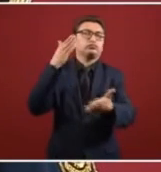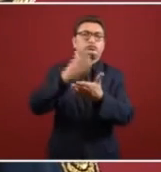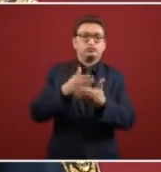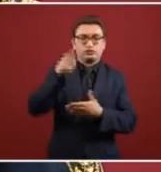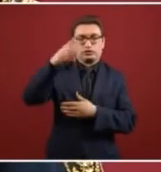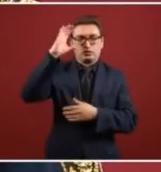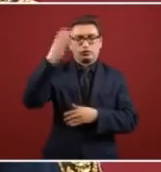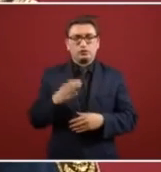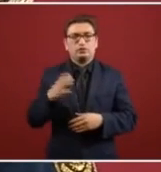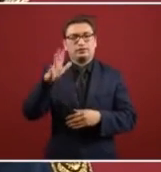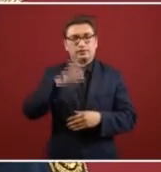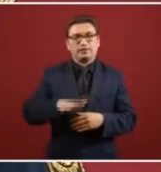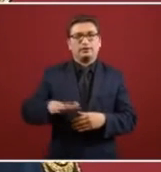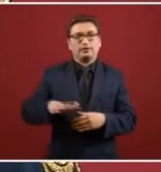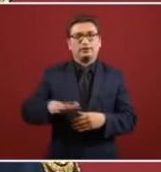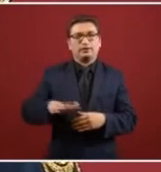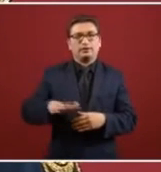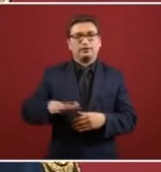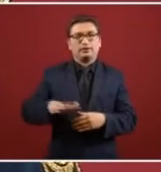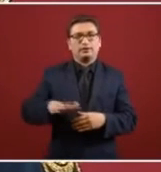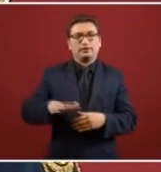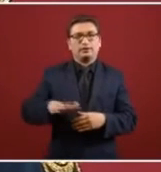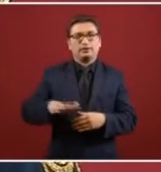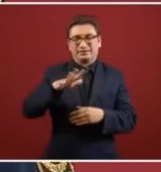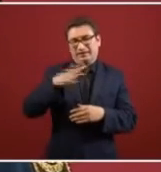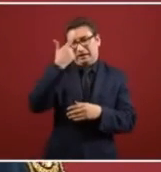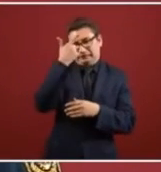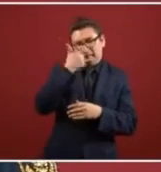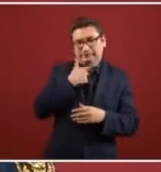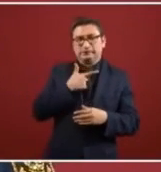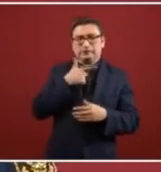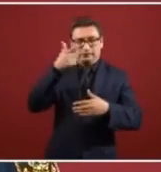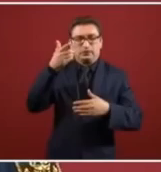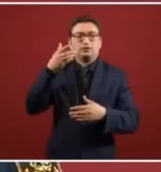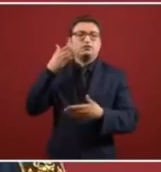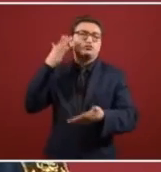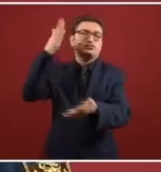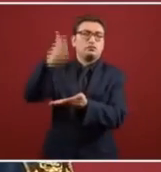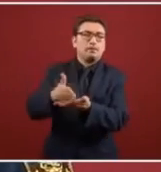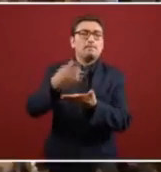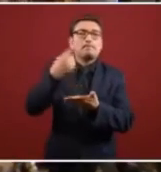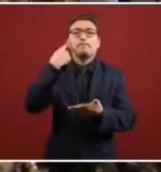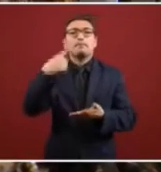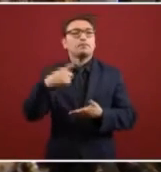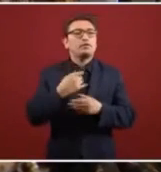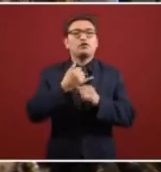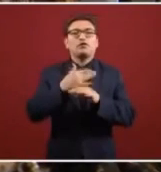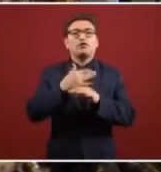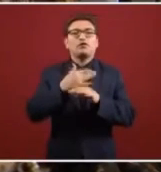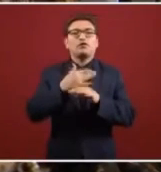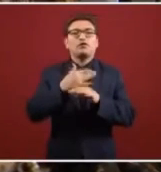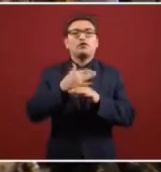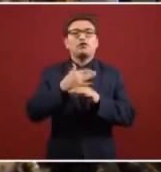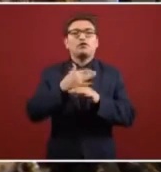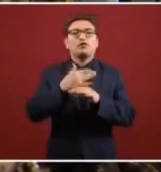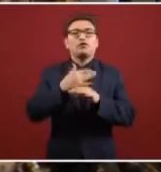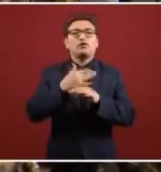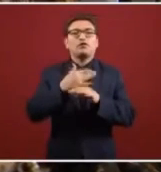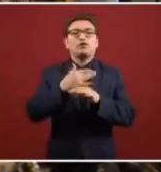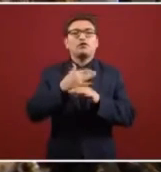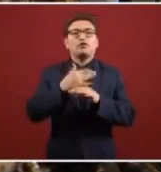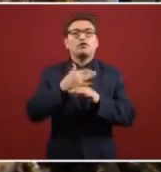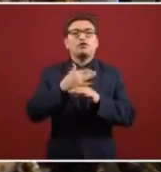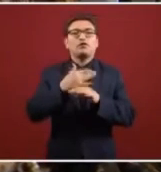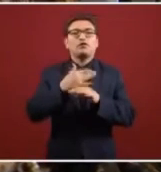Culiacán. Durante la noche. During the night. Para poder tener la información que. So that we could get